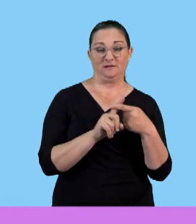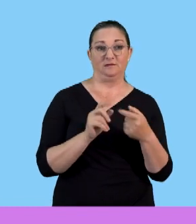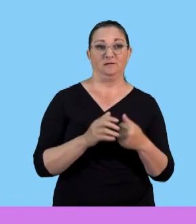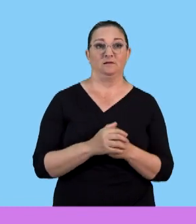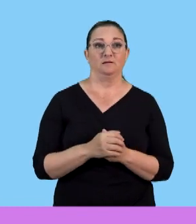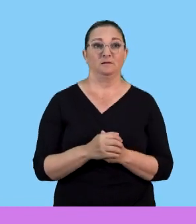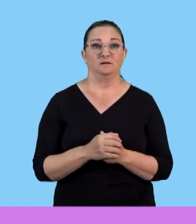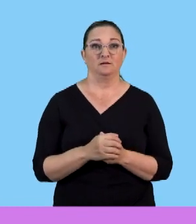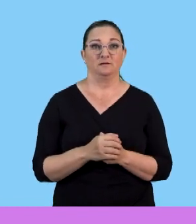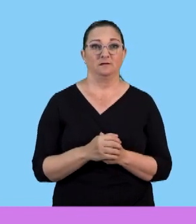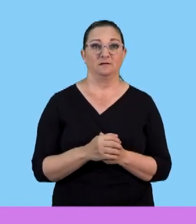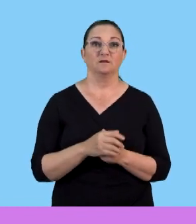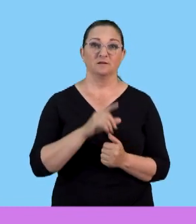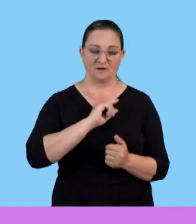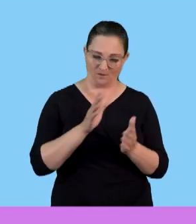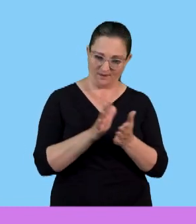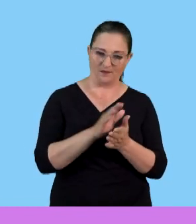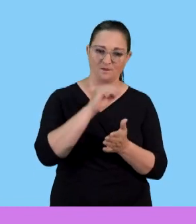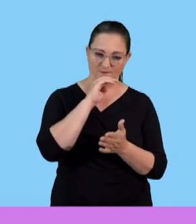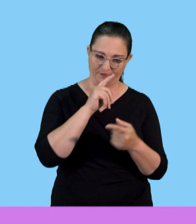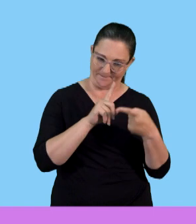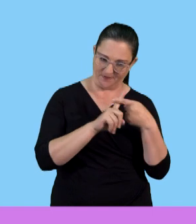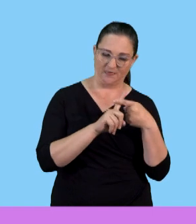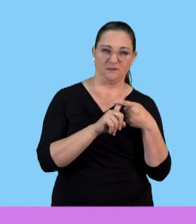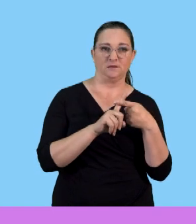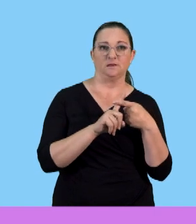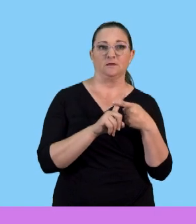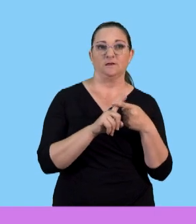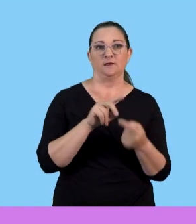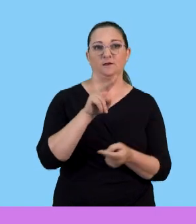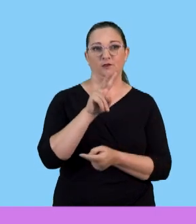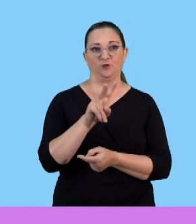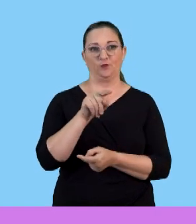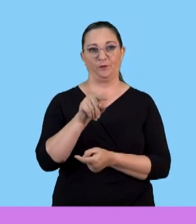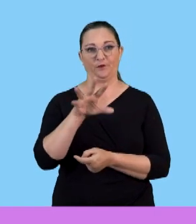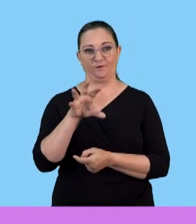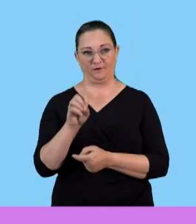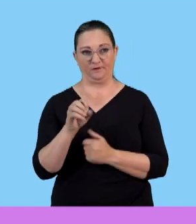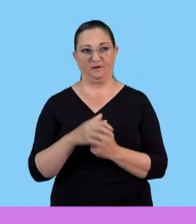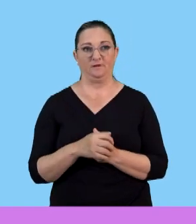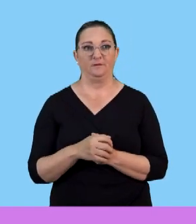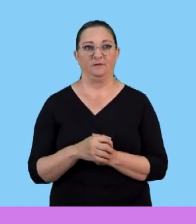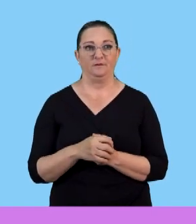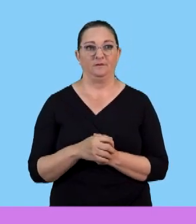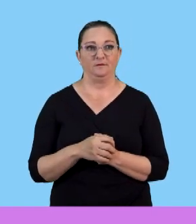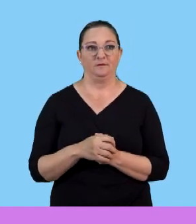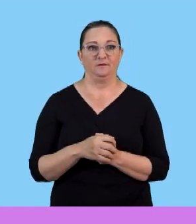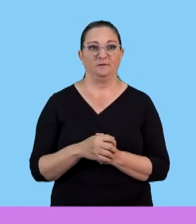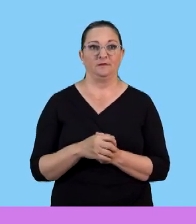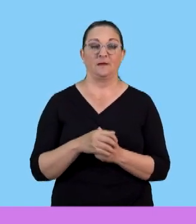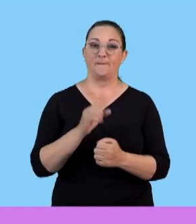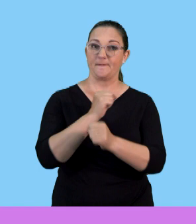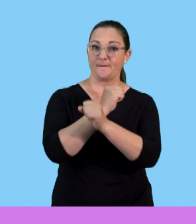this and. When you say and, it means you're simply adding. So you'll say plus 2.50